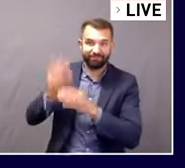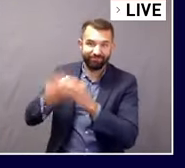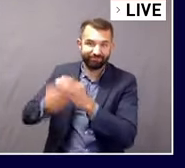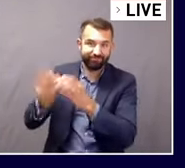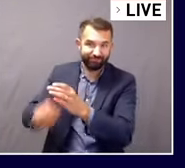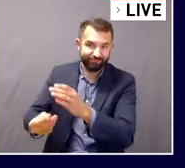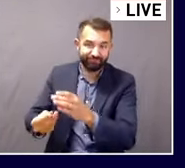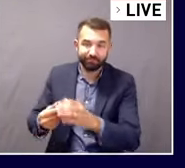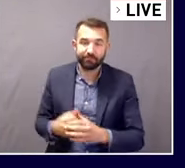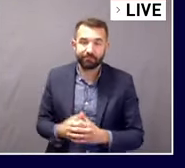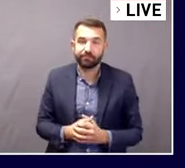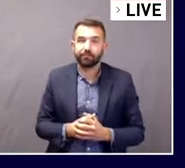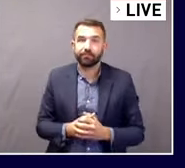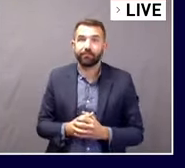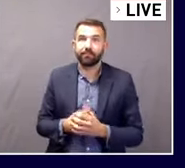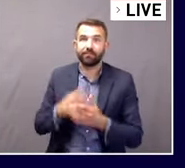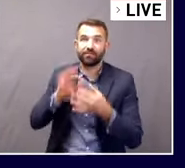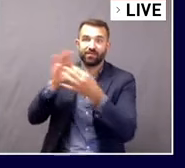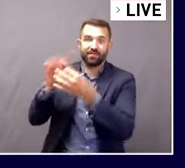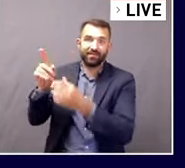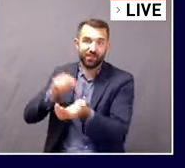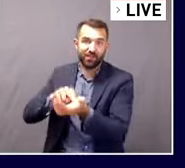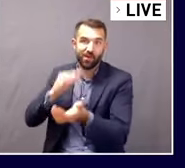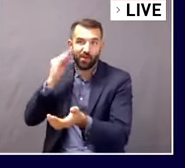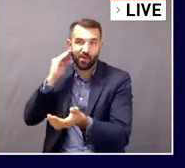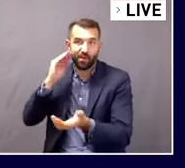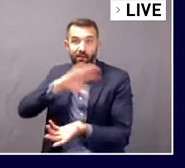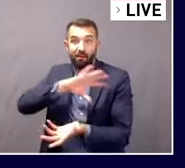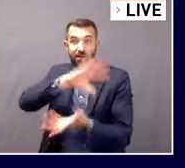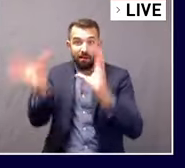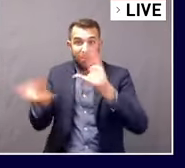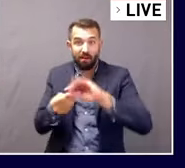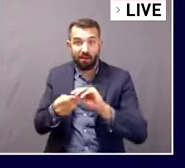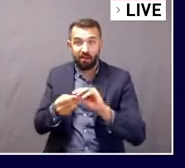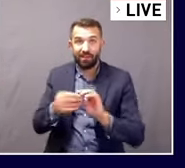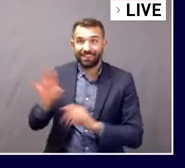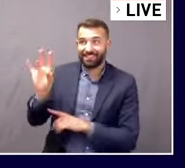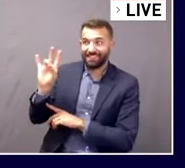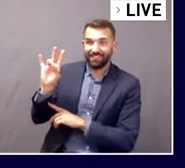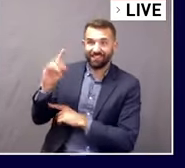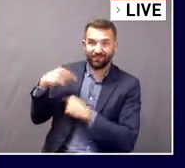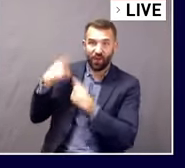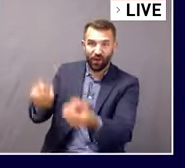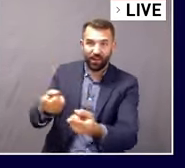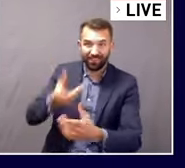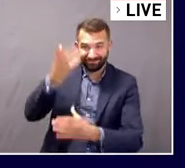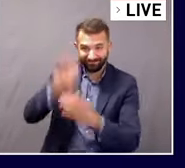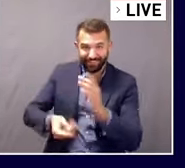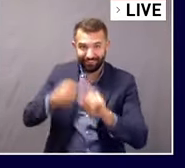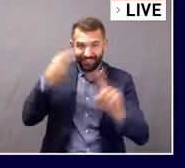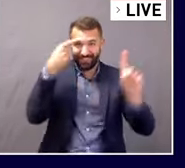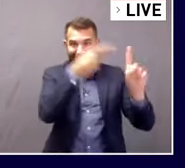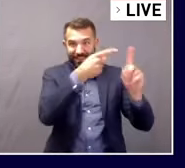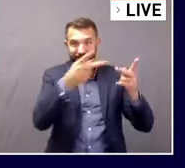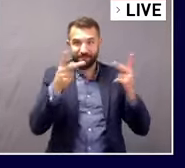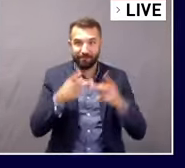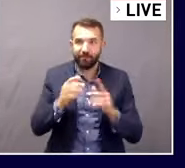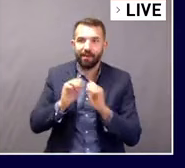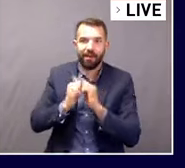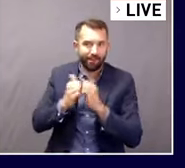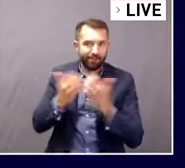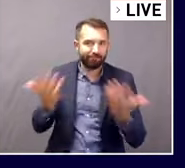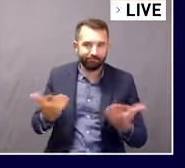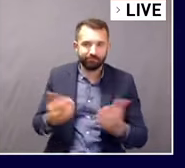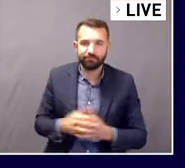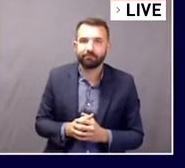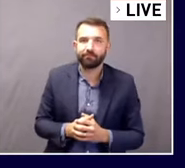total of 7 individuals who have passed away with COVID-19 resulting from and related to the August